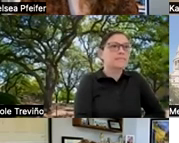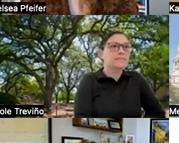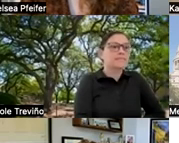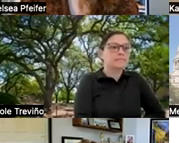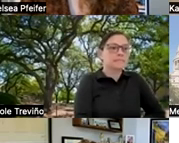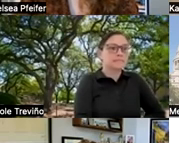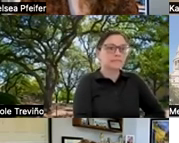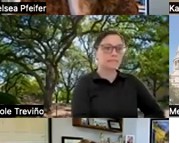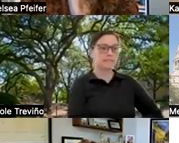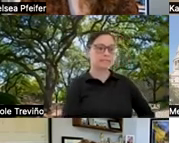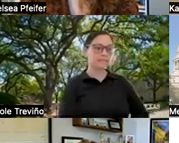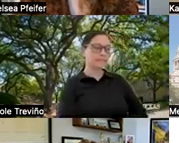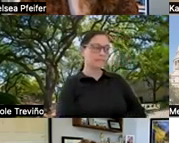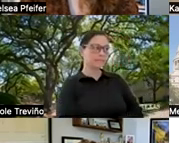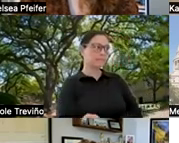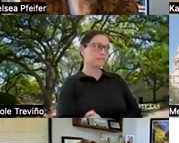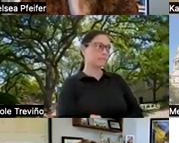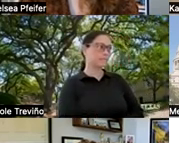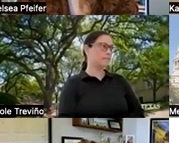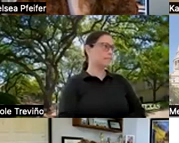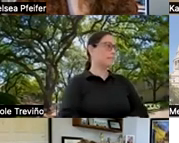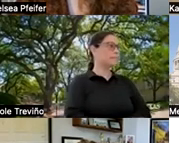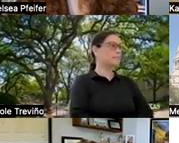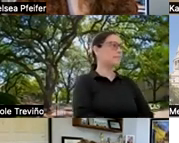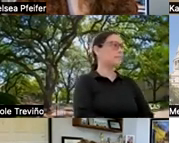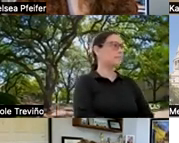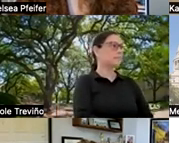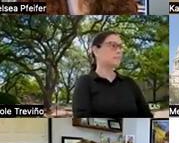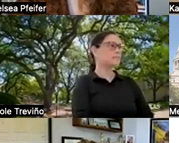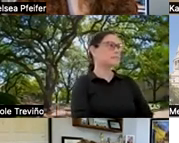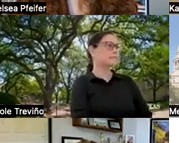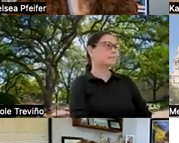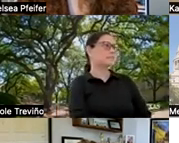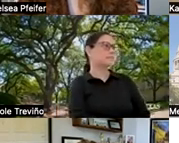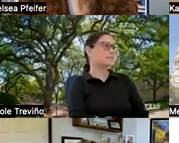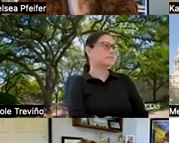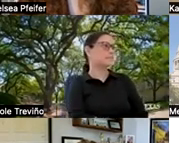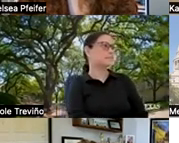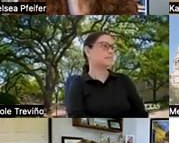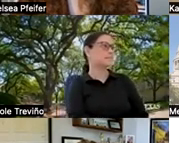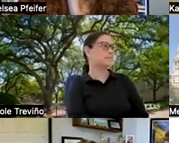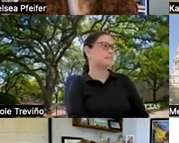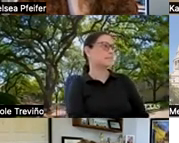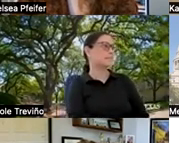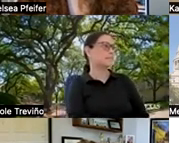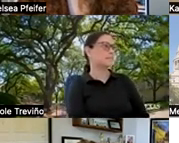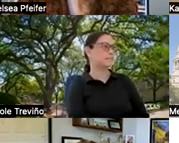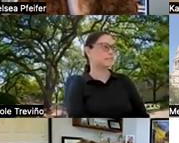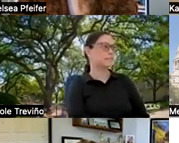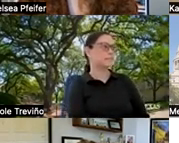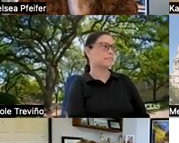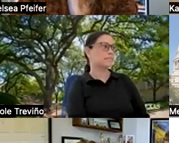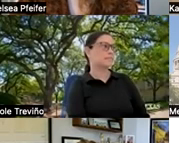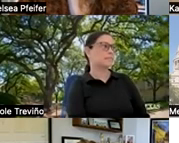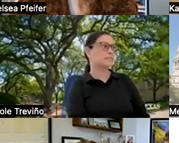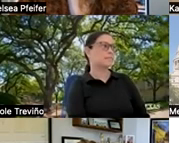development. But that being said, the four agencies that did apply for the grant recognized their limits in scope,